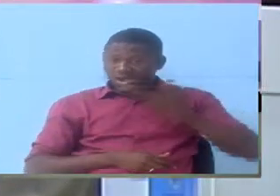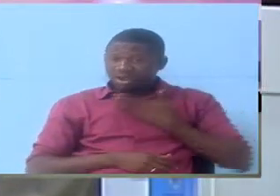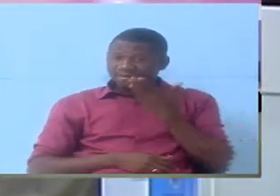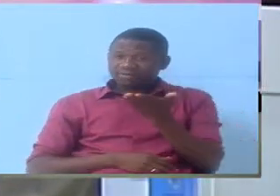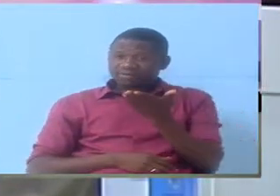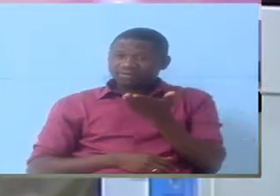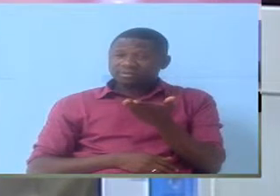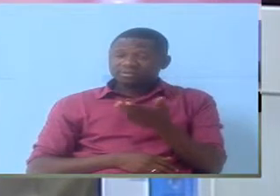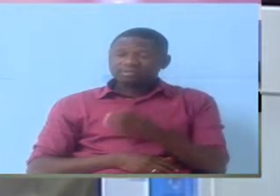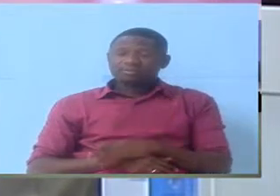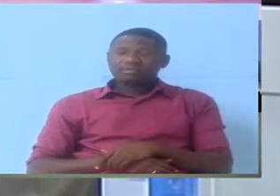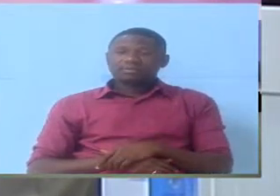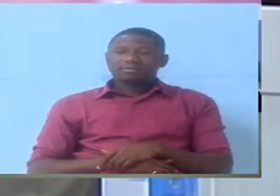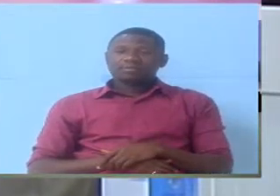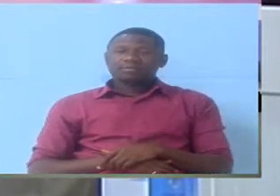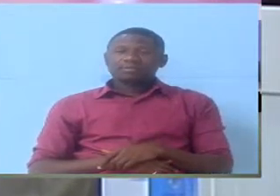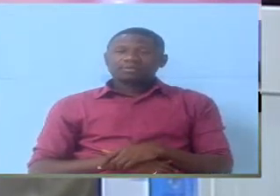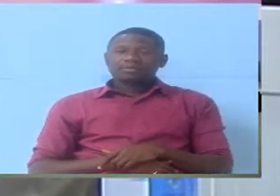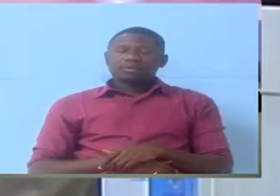Commissioner